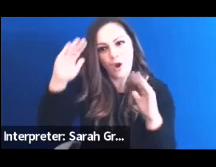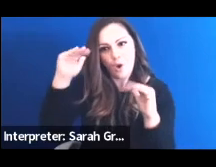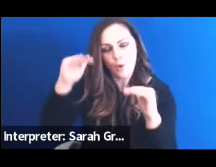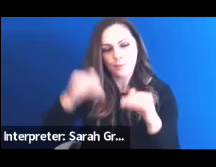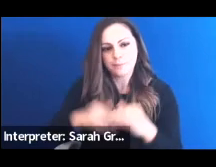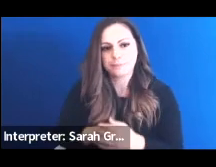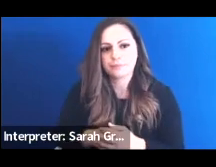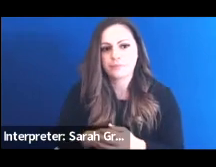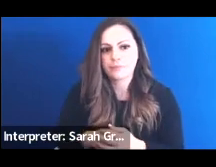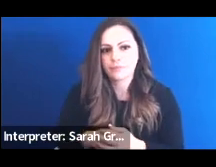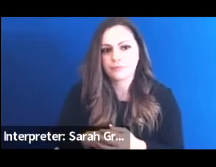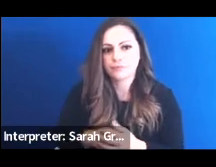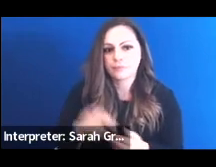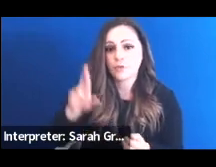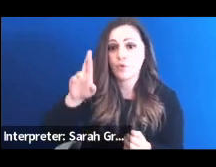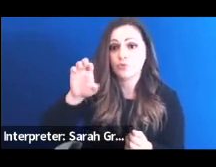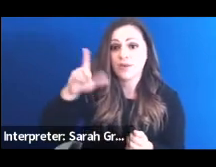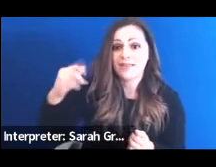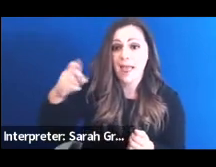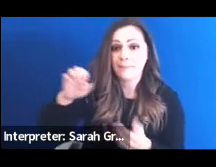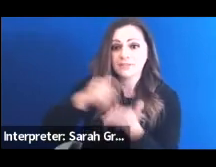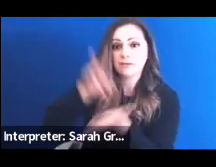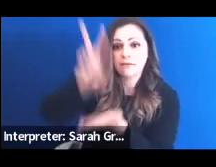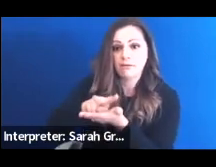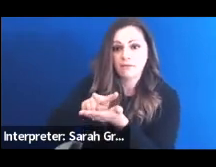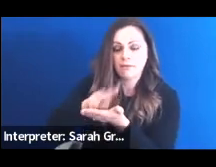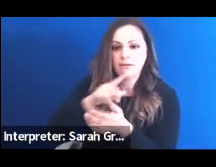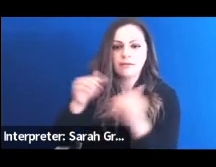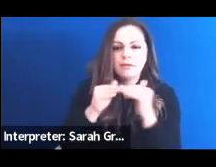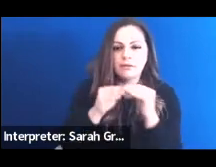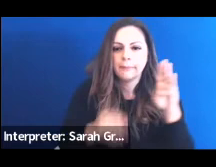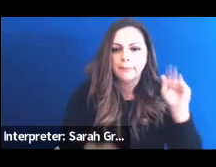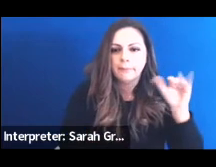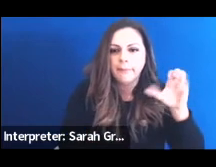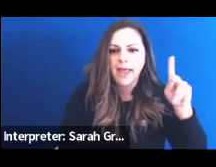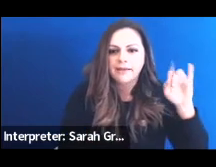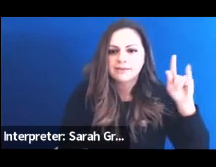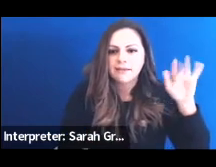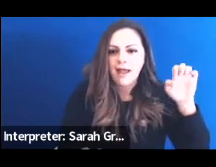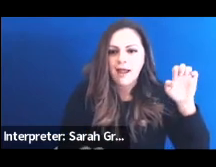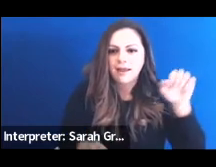Relapse goes right in there with backsliding. It is not a medical term. All right.